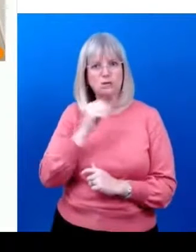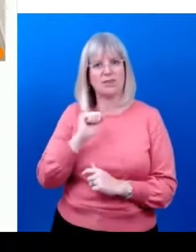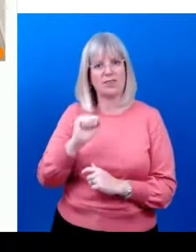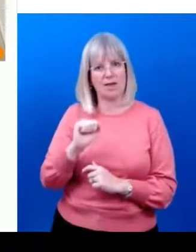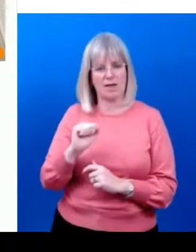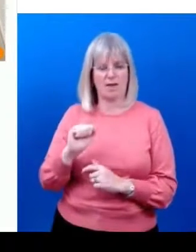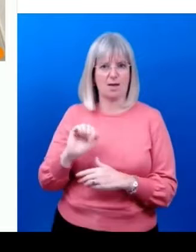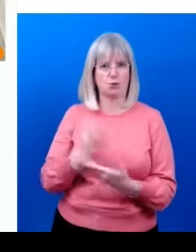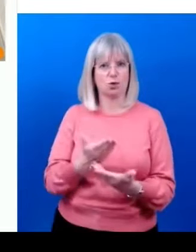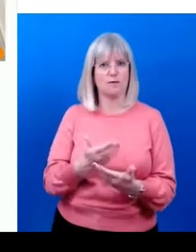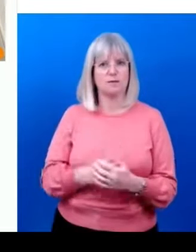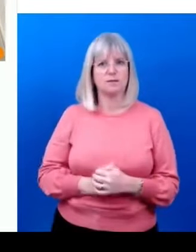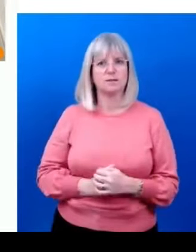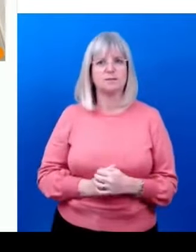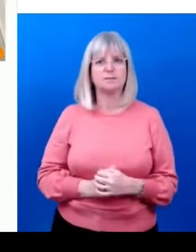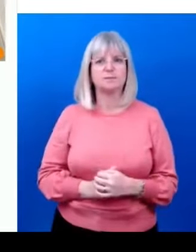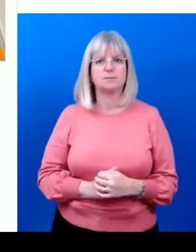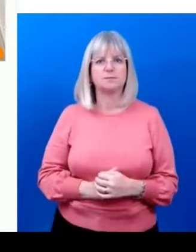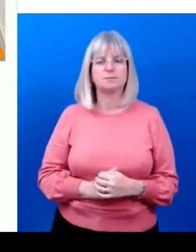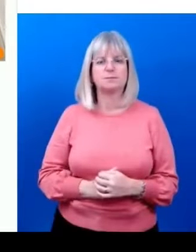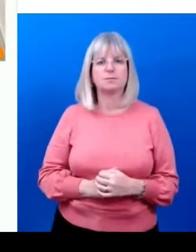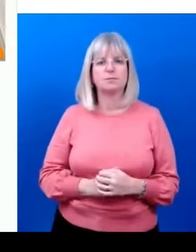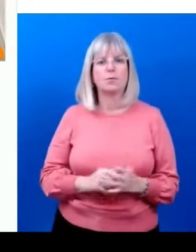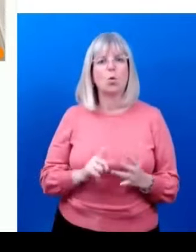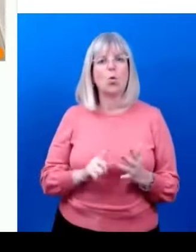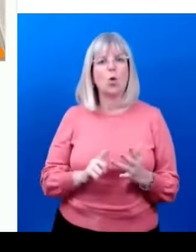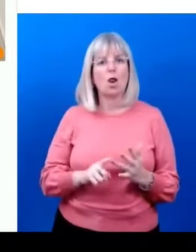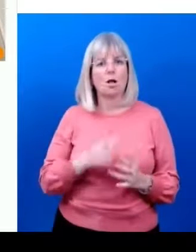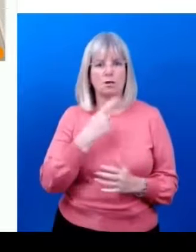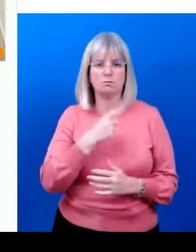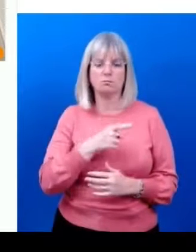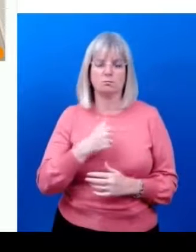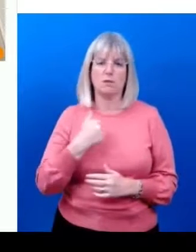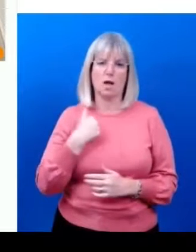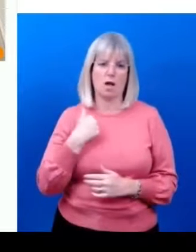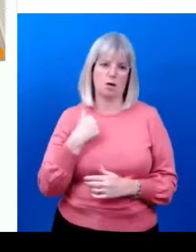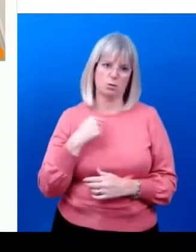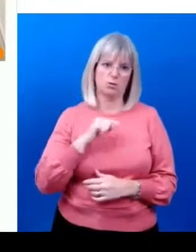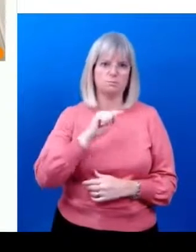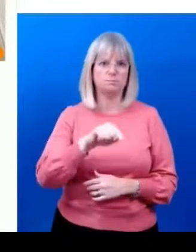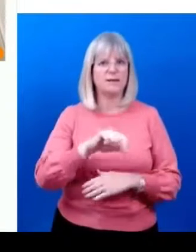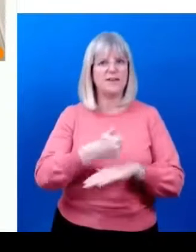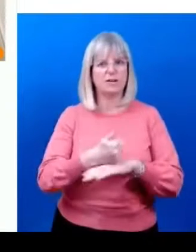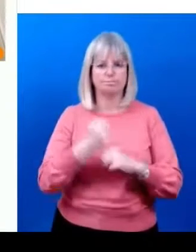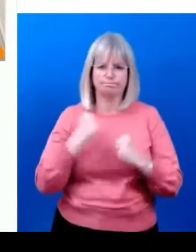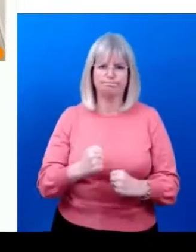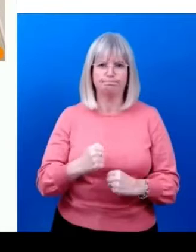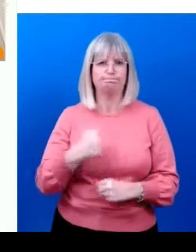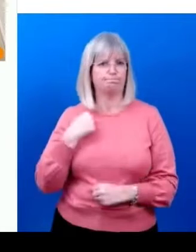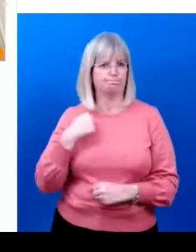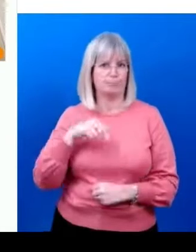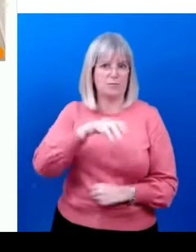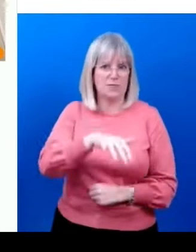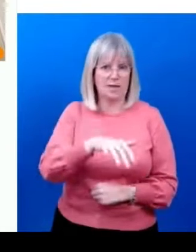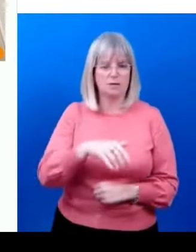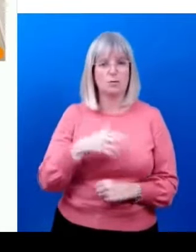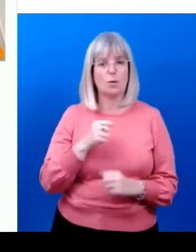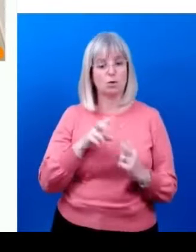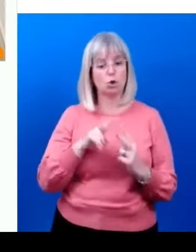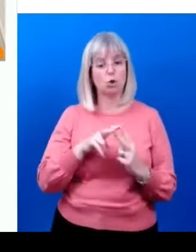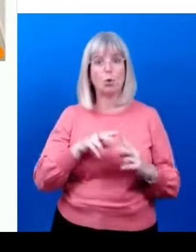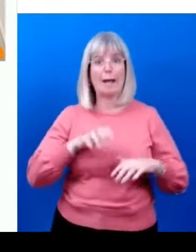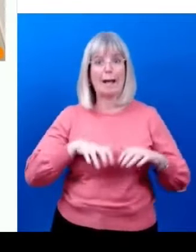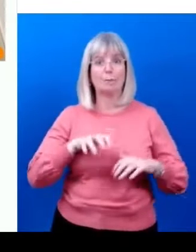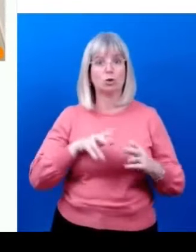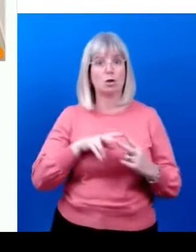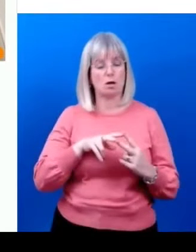at an event that they insisted I went on site for. So we had 2 captioners, we had 2 BSL interpreters standing around